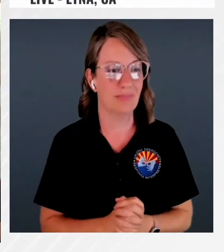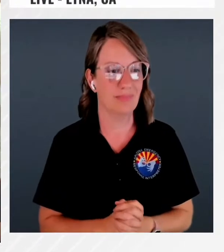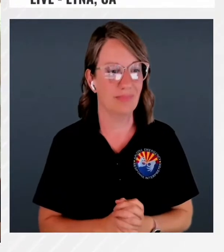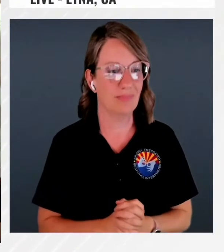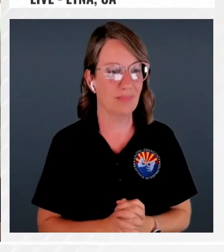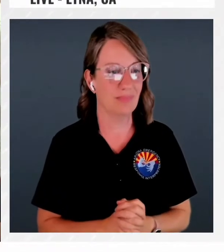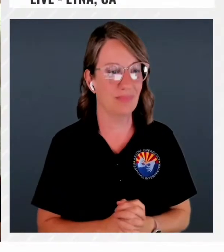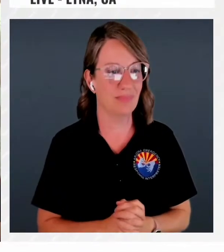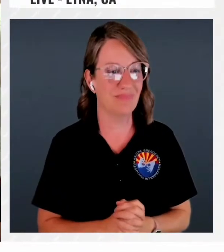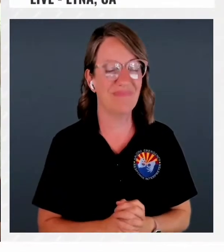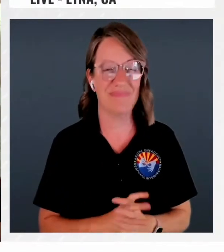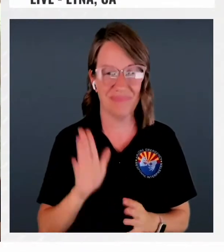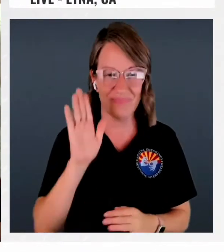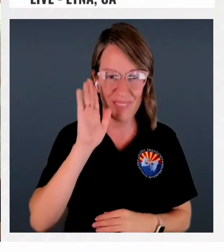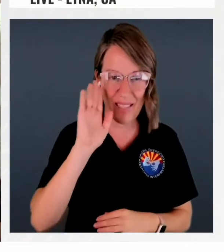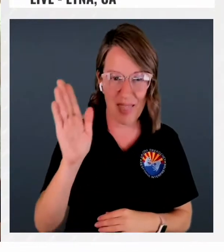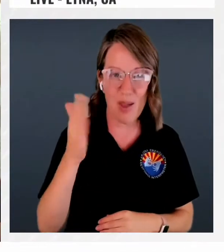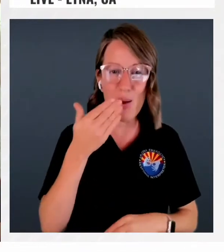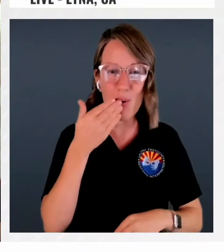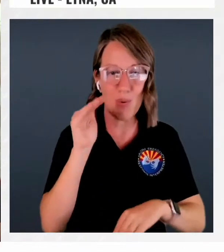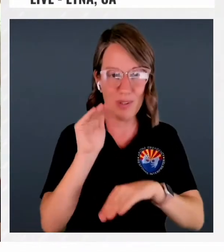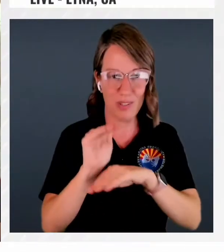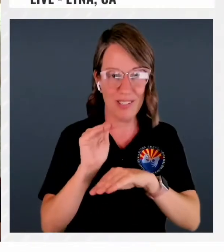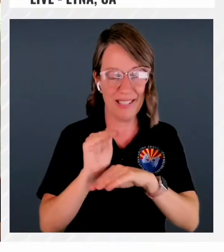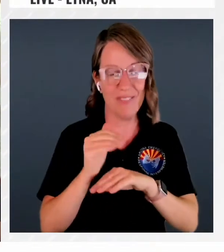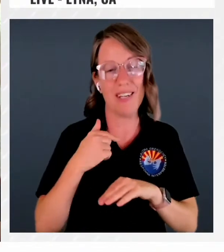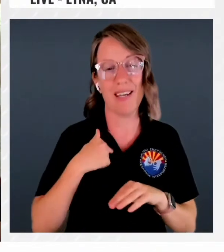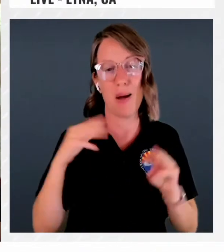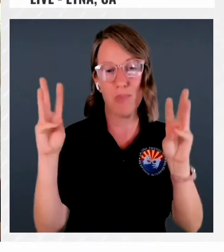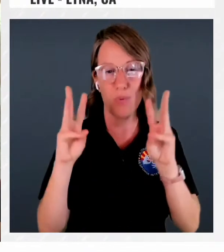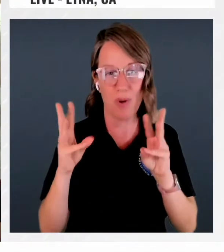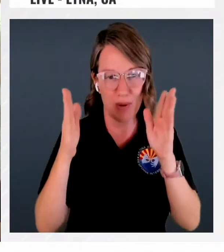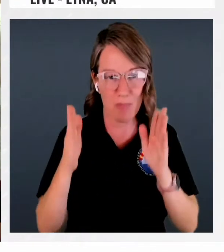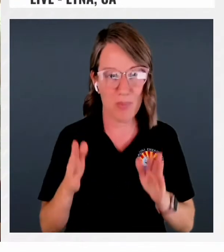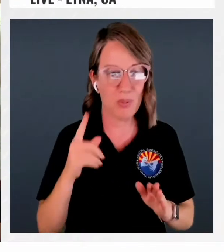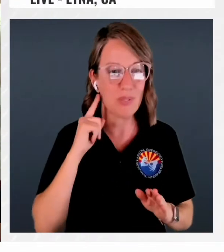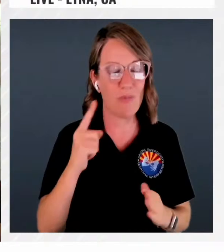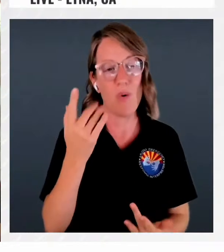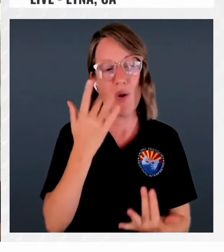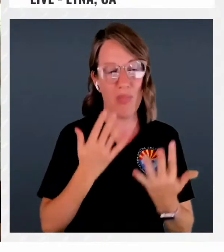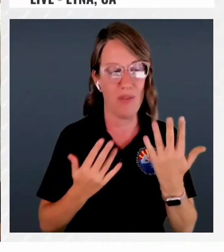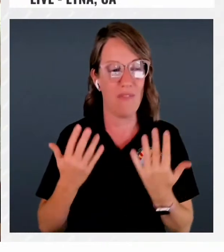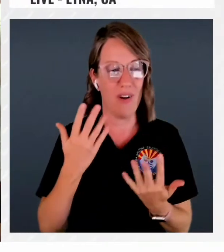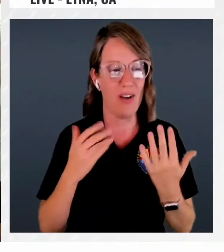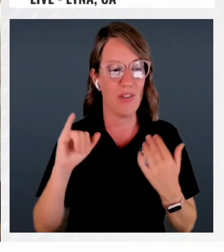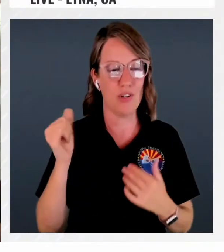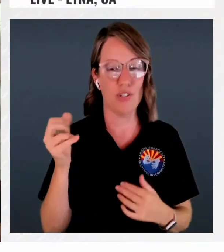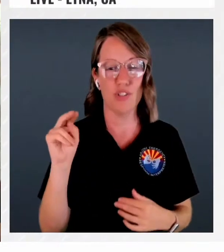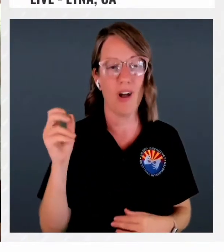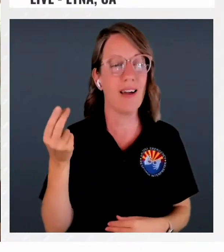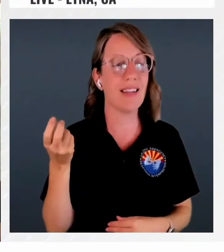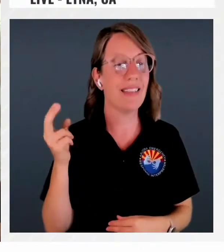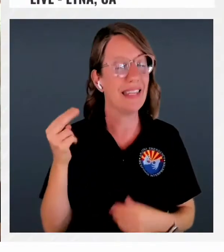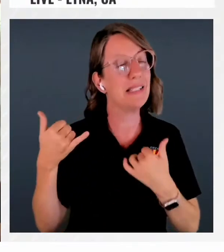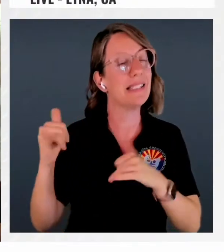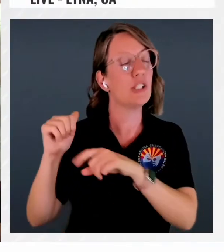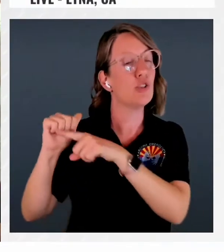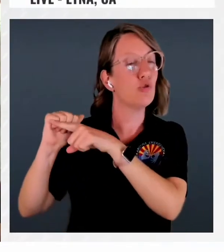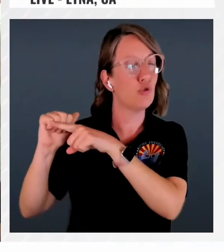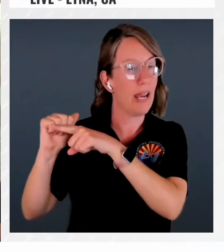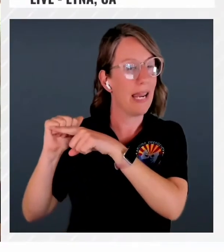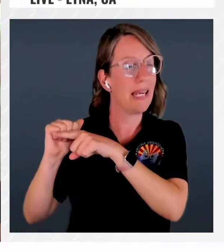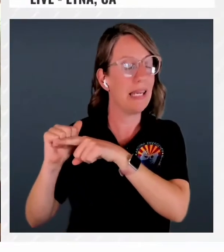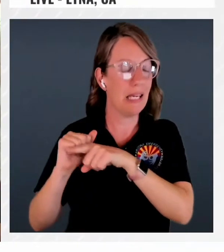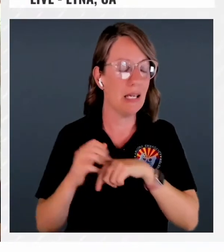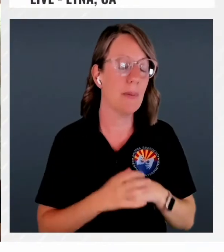Good evening, everyone. My name's Jonathan O'Brien. I'm an incident meteorologist trainee here on the Shelly Fire. So